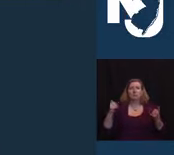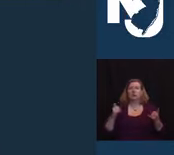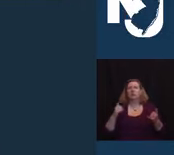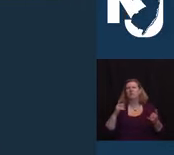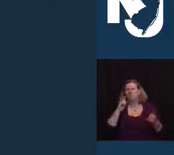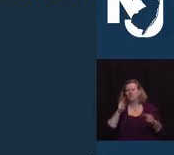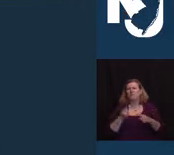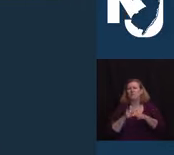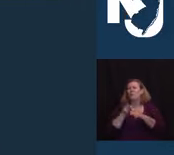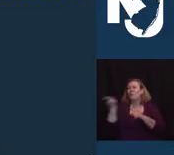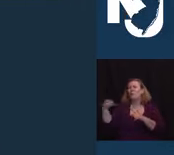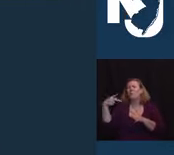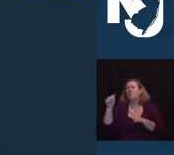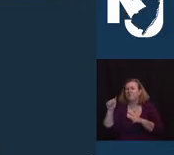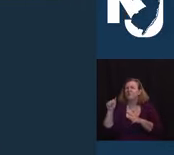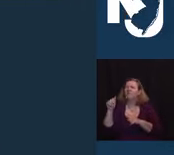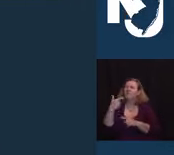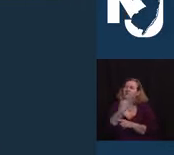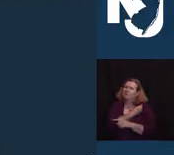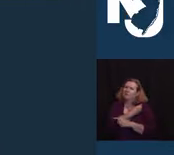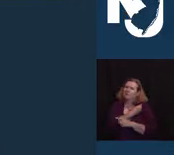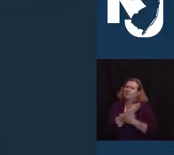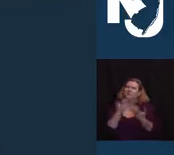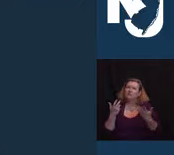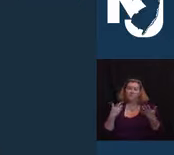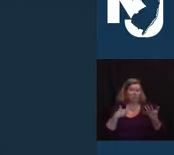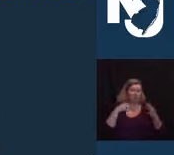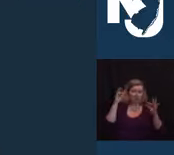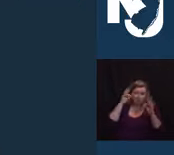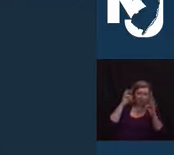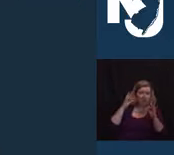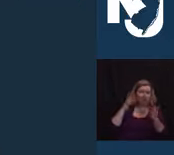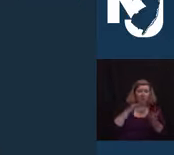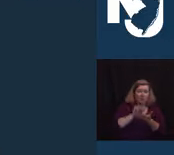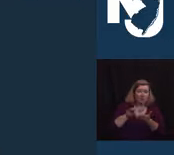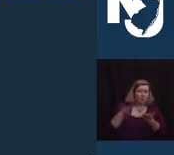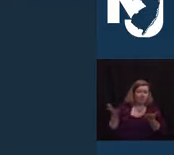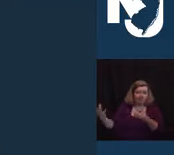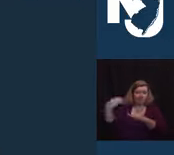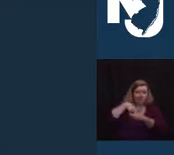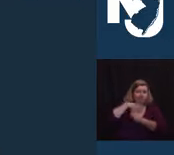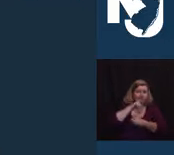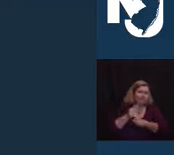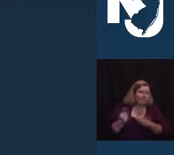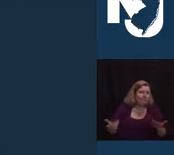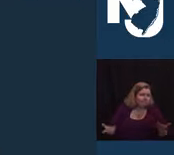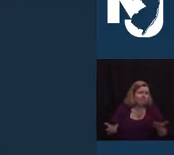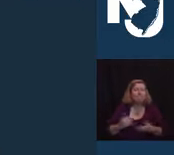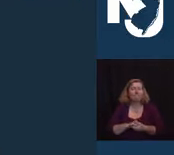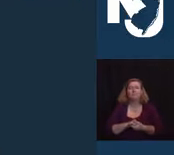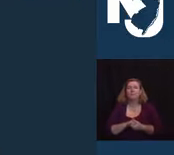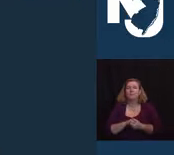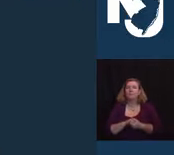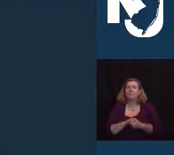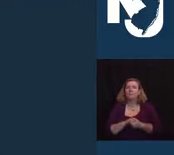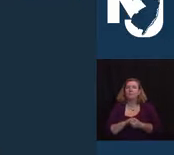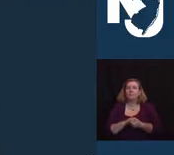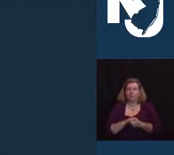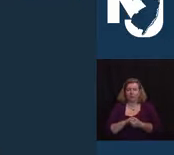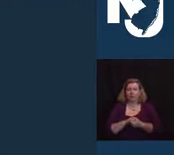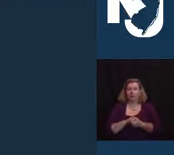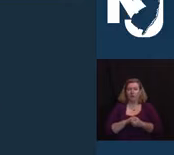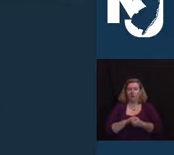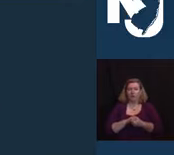even deepen what is already a deep relationship with our departments of health. And by the way, that may well be true.